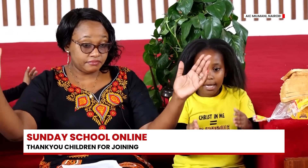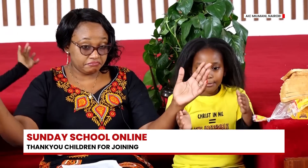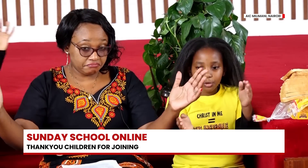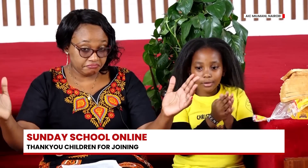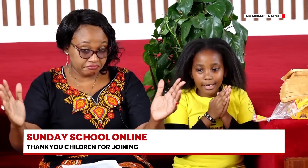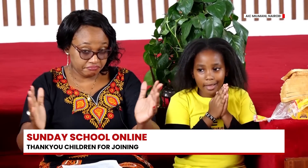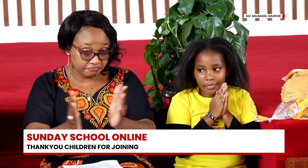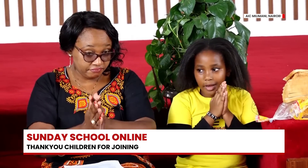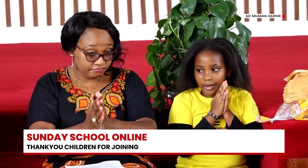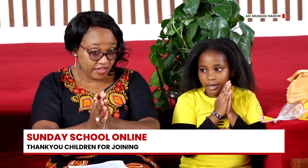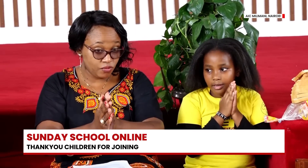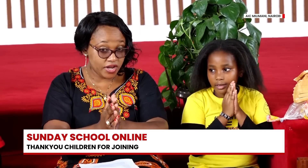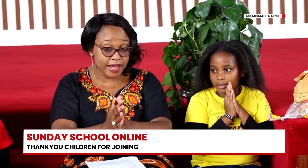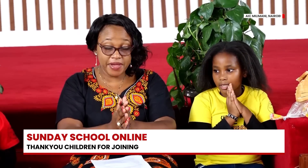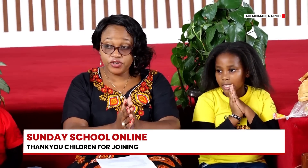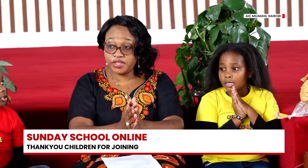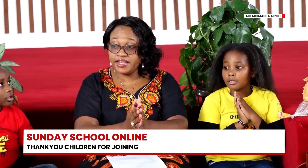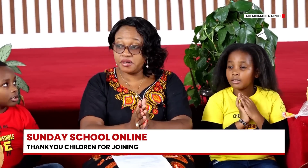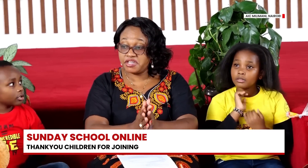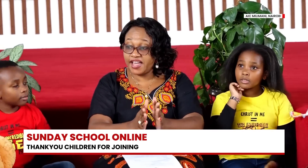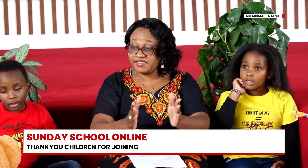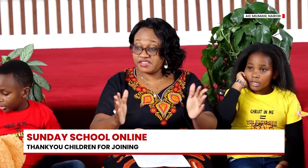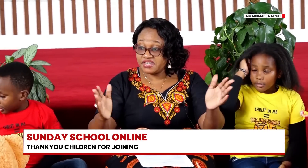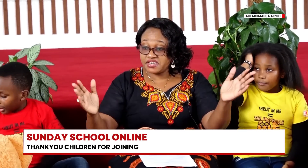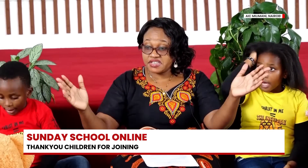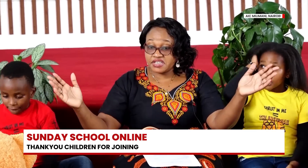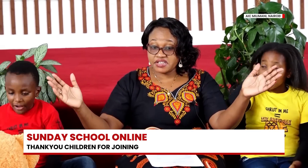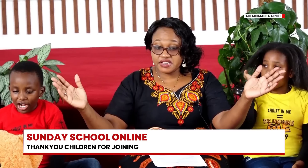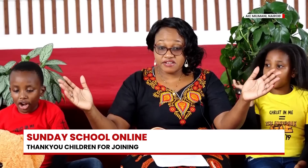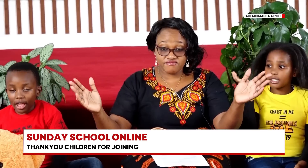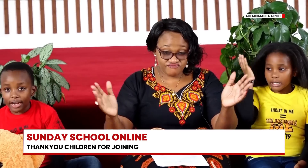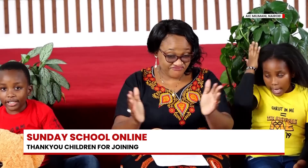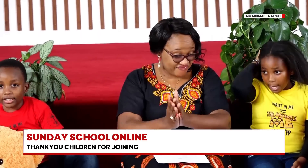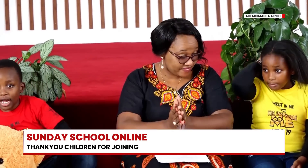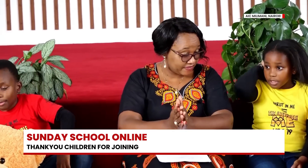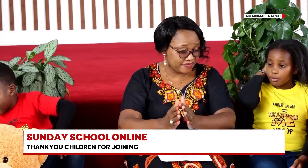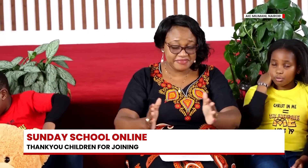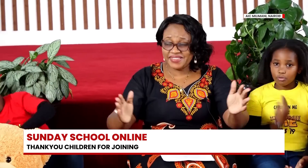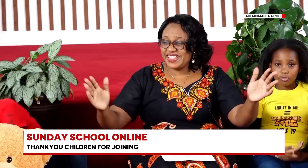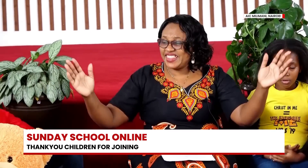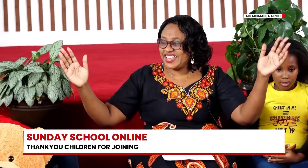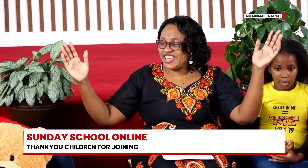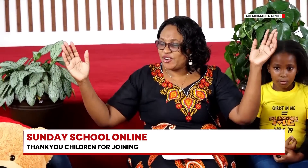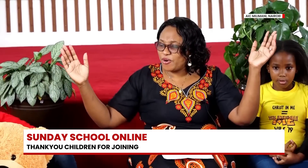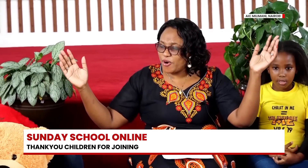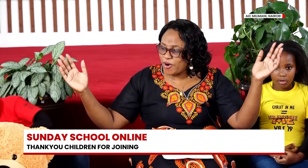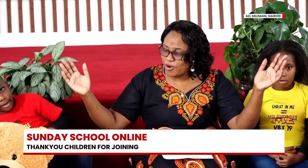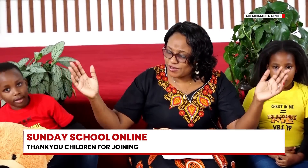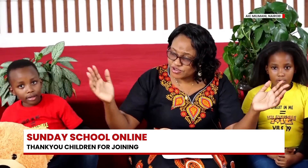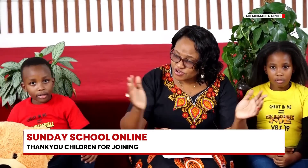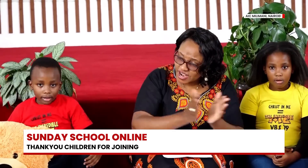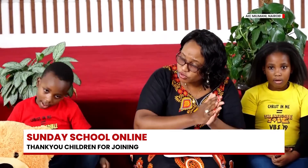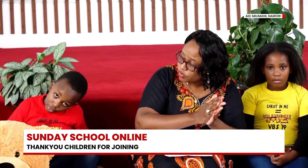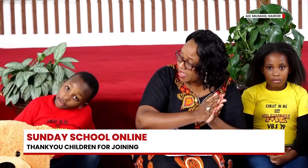water came together. And then what happened to the Egyptians? Pharaoh and his army drowned. They